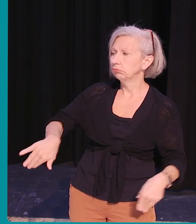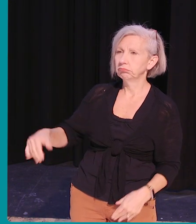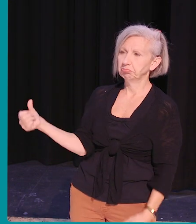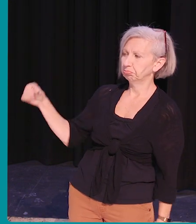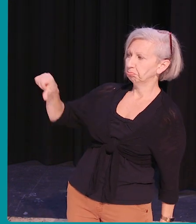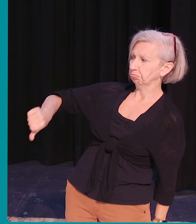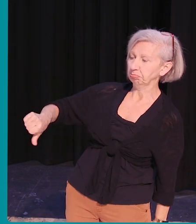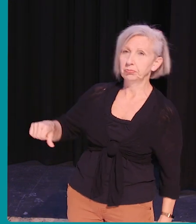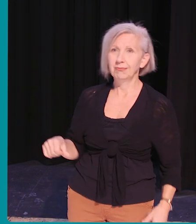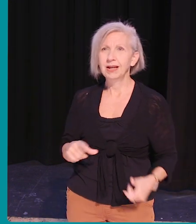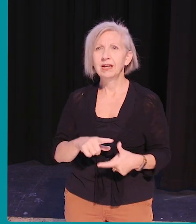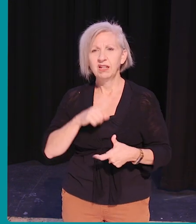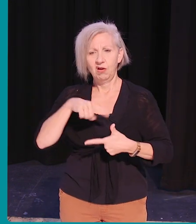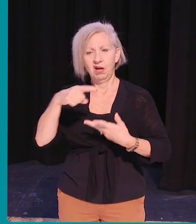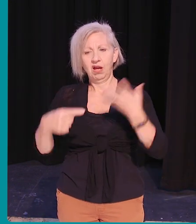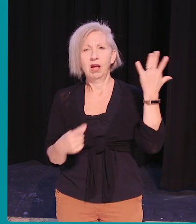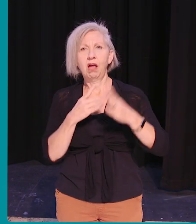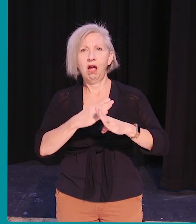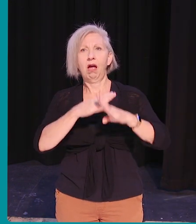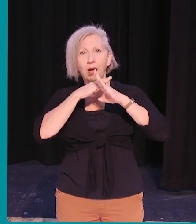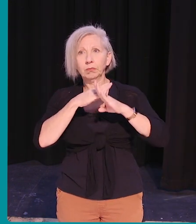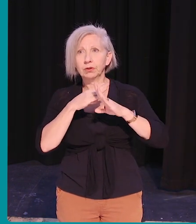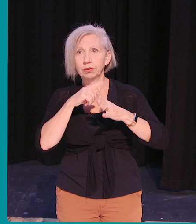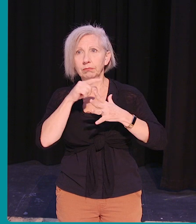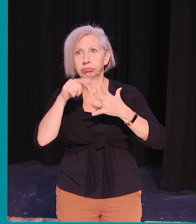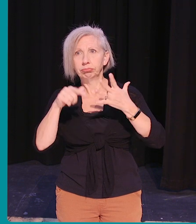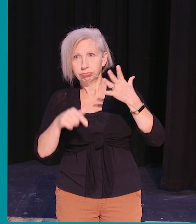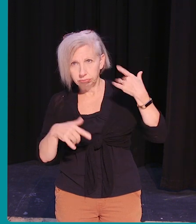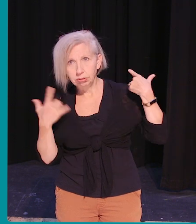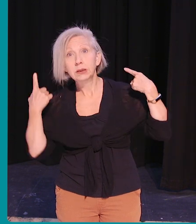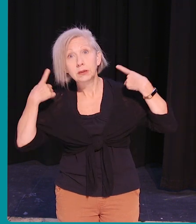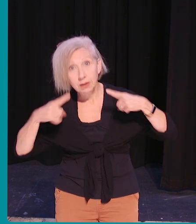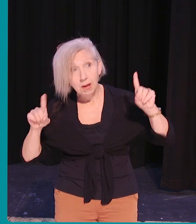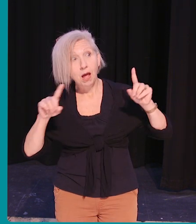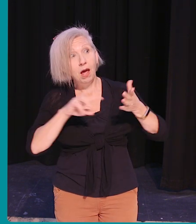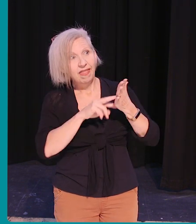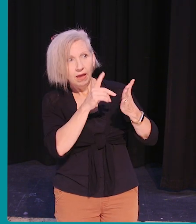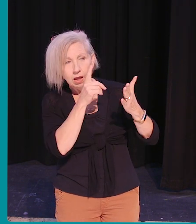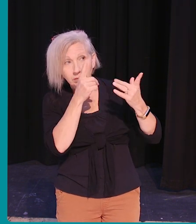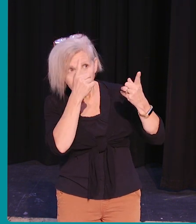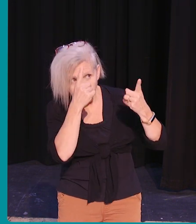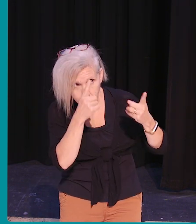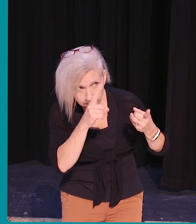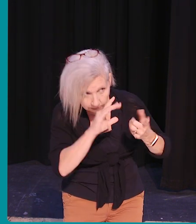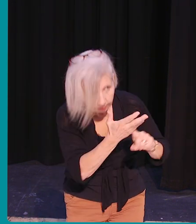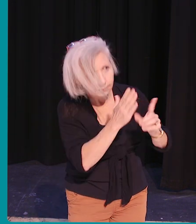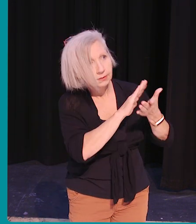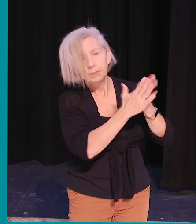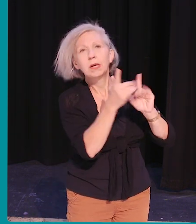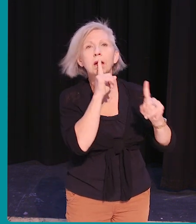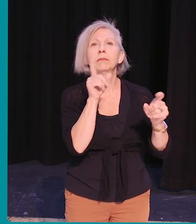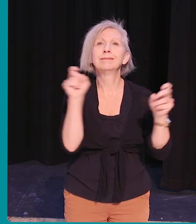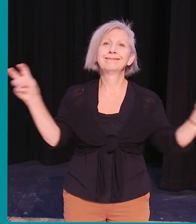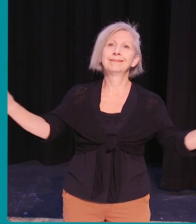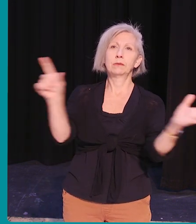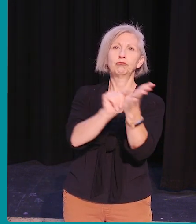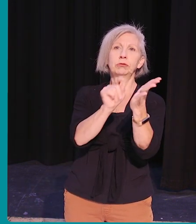those hurdles, then, Katie, you got anointed as an expert. Because dang, you wrote a book, right? There you are on the cover. It's pretty